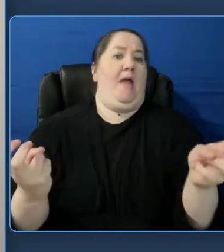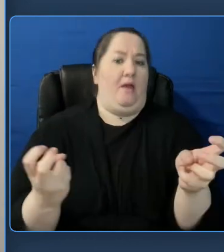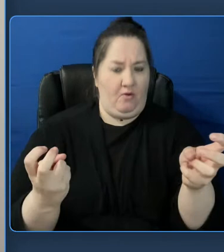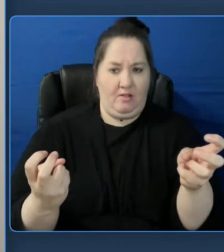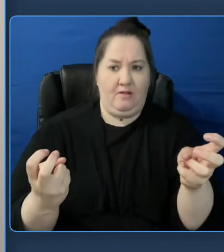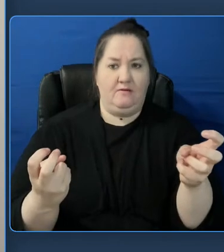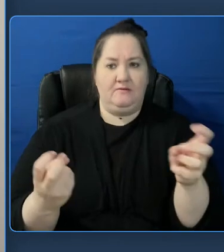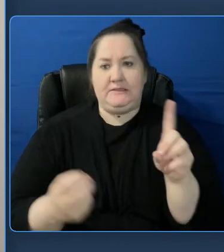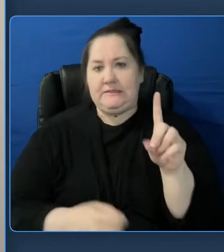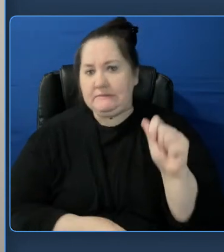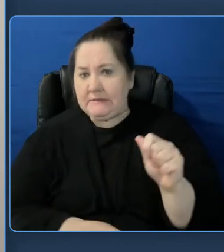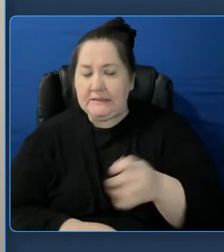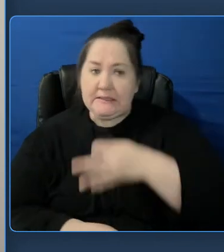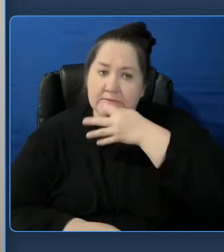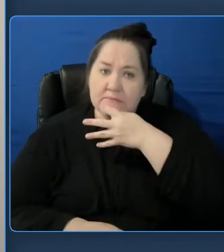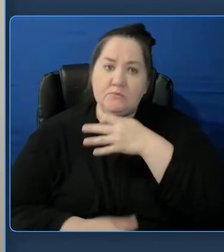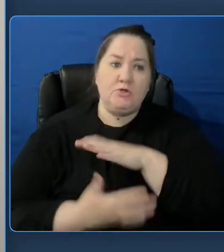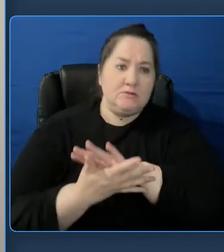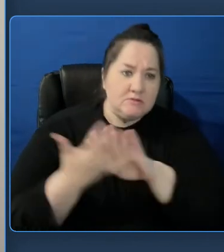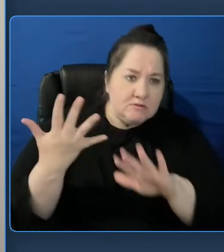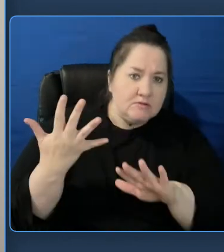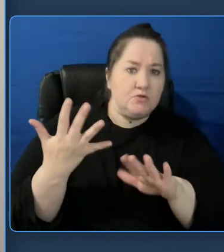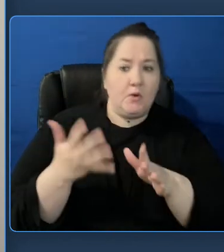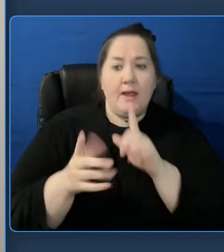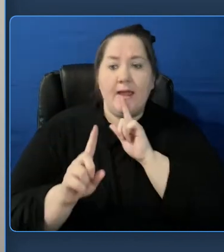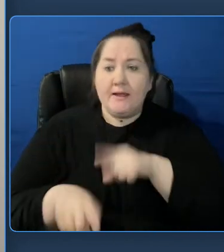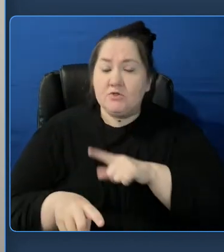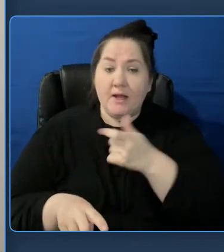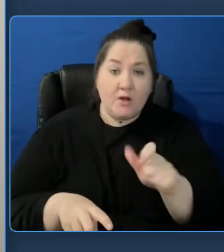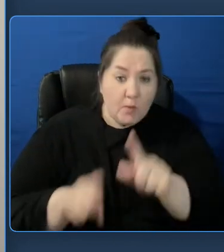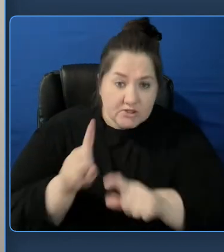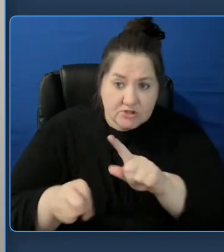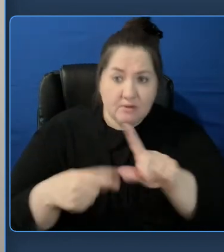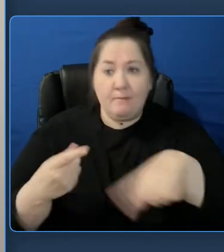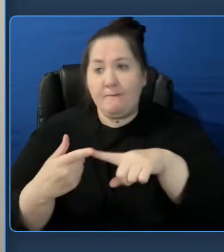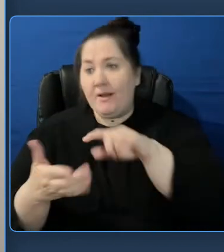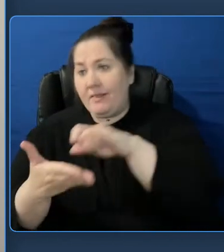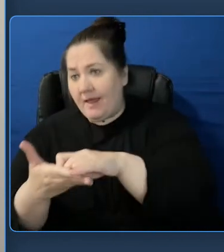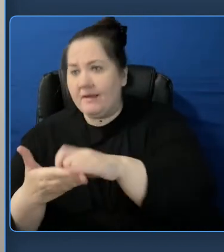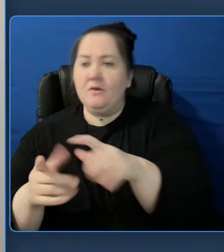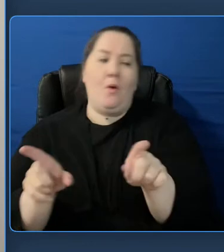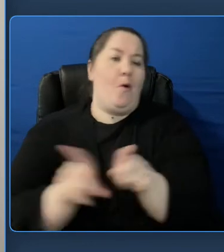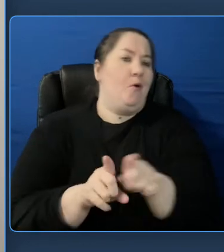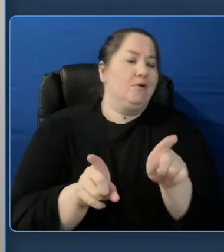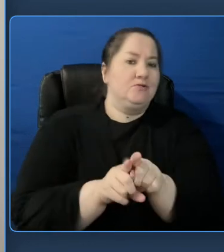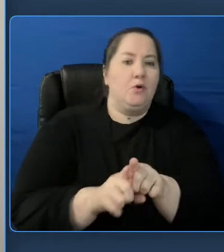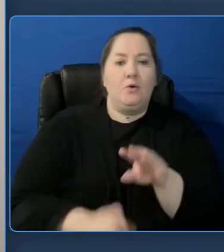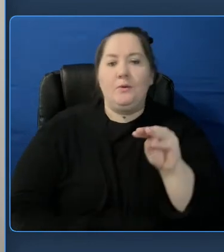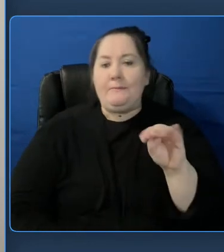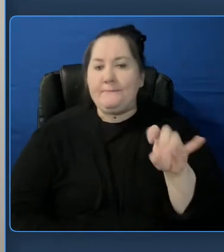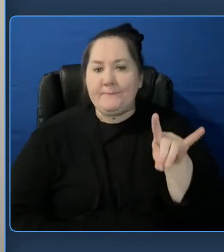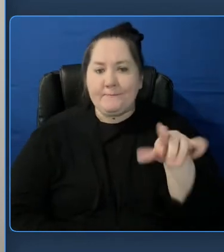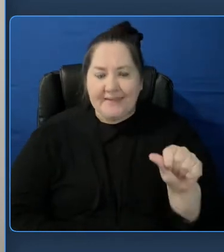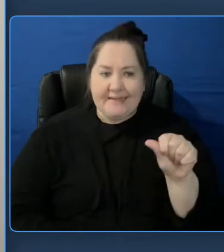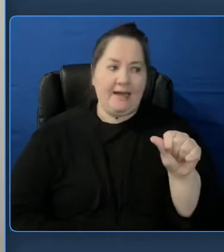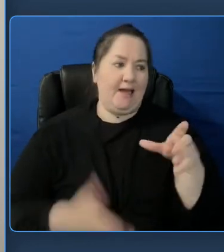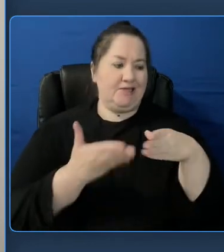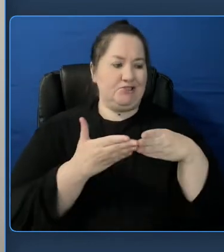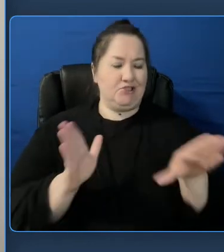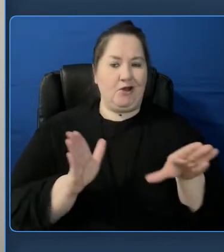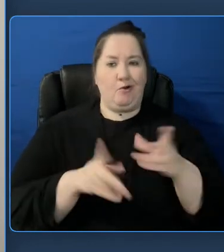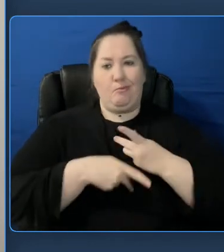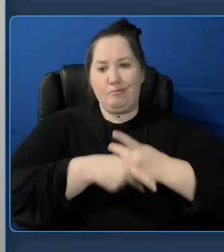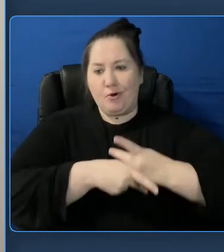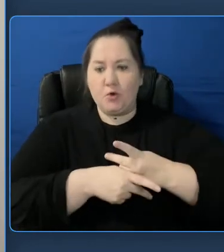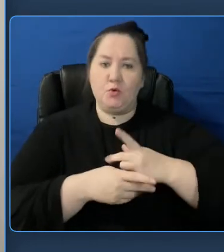of disability experts here to answer your questions about that. And as always, we're always taking your media, your general media and